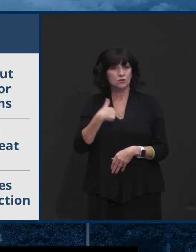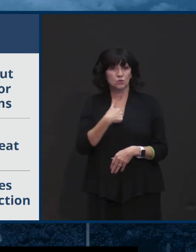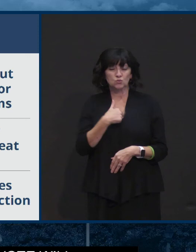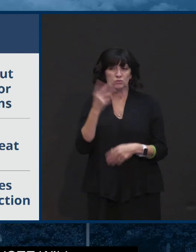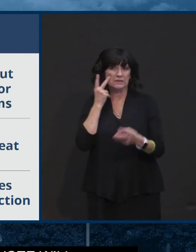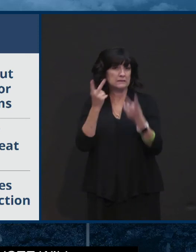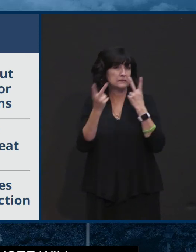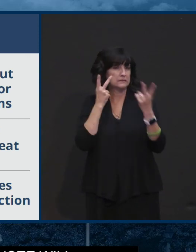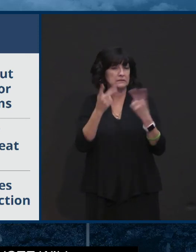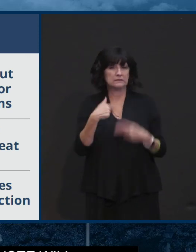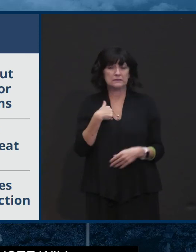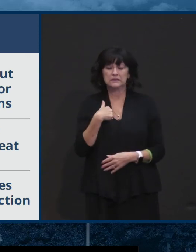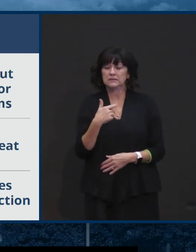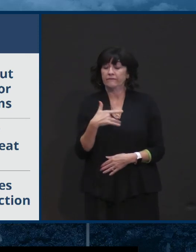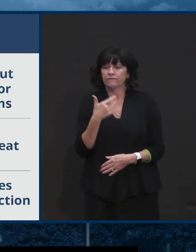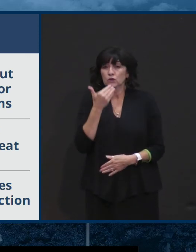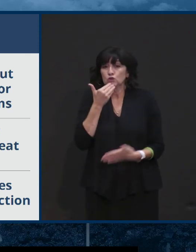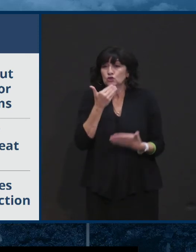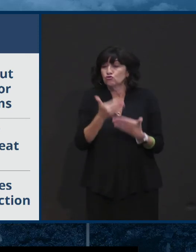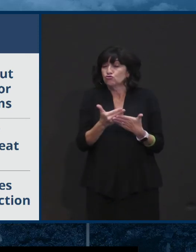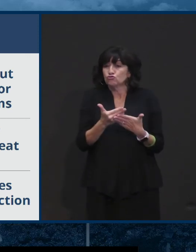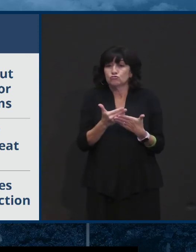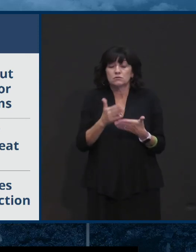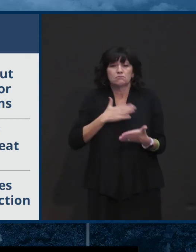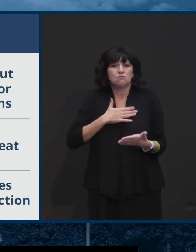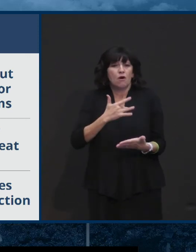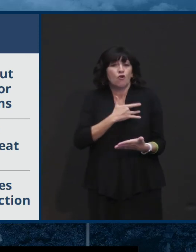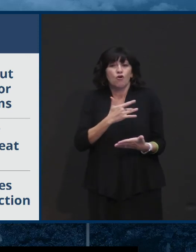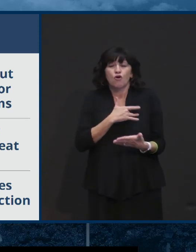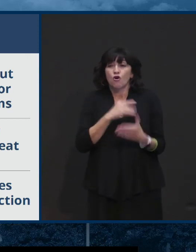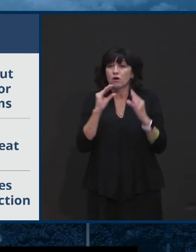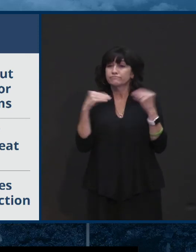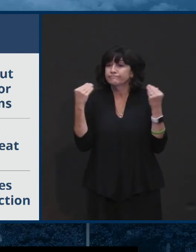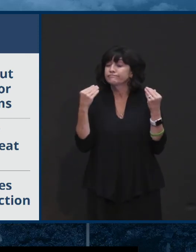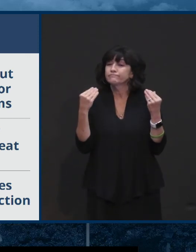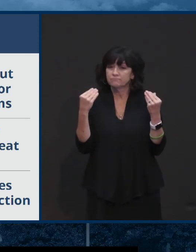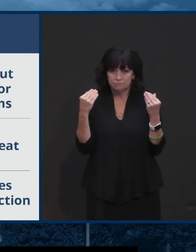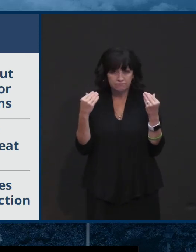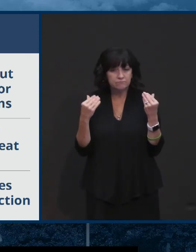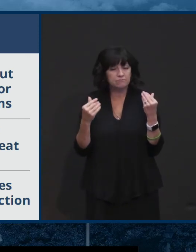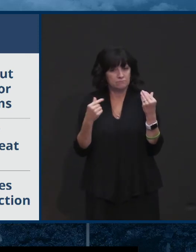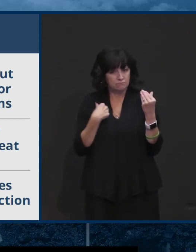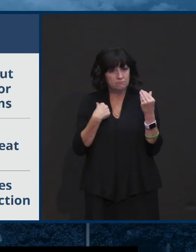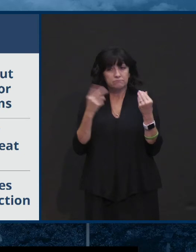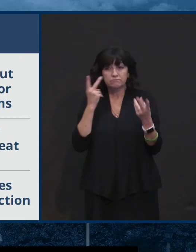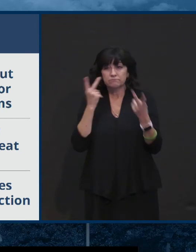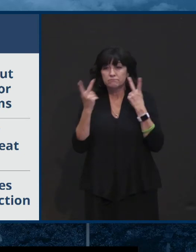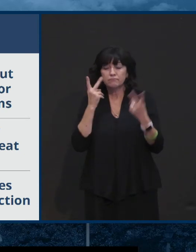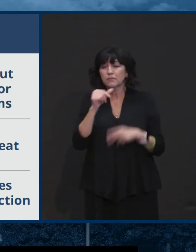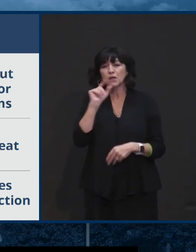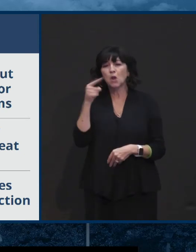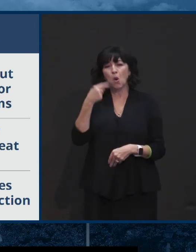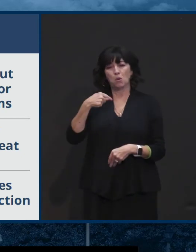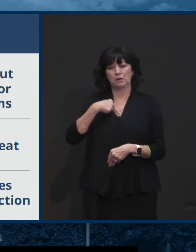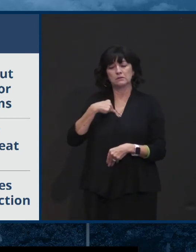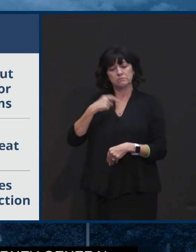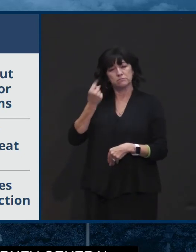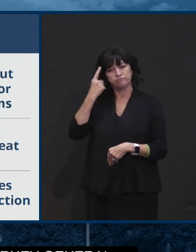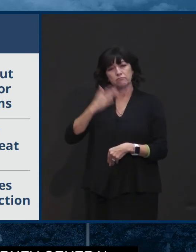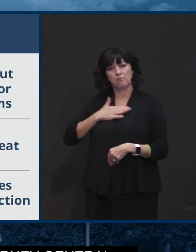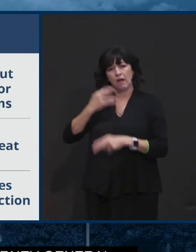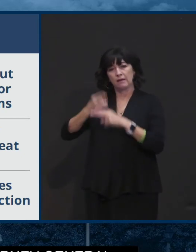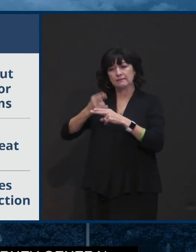my heart. Election Day is a really special day for all of us, not just for those of us who are candidates and elected officials, but for